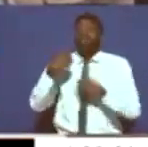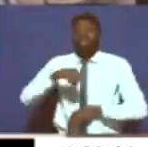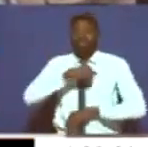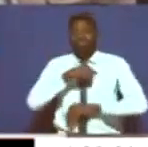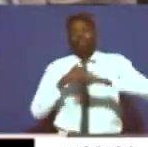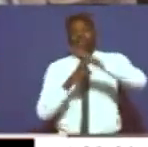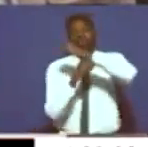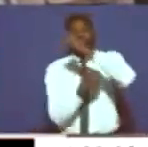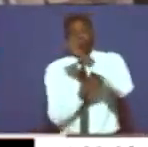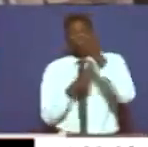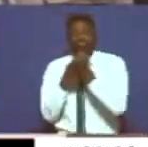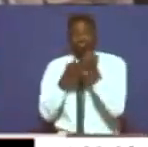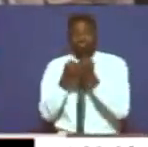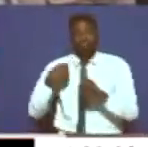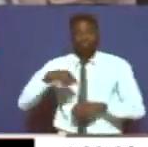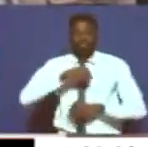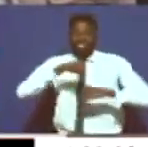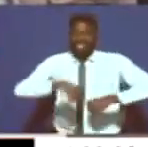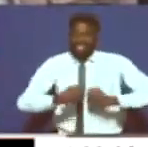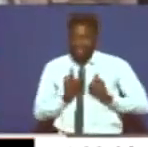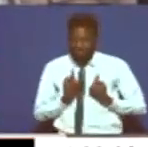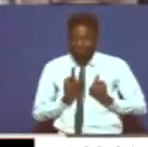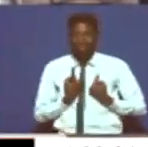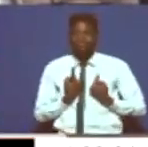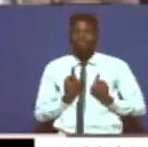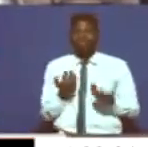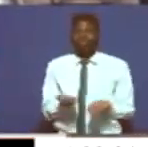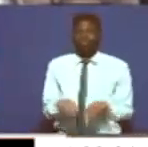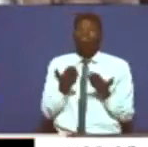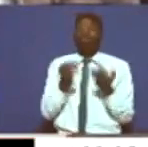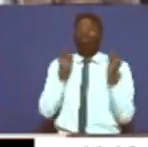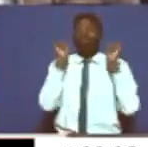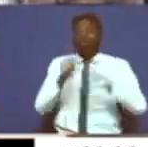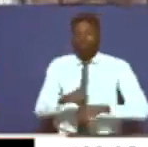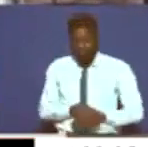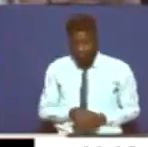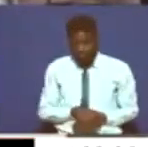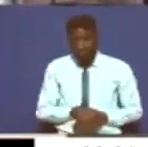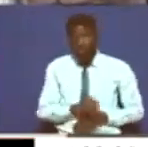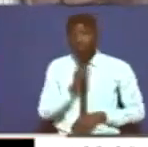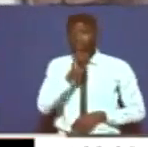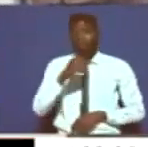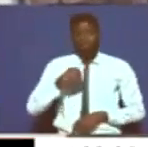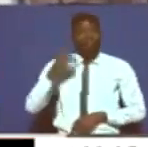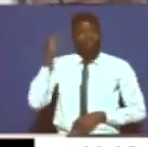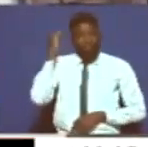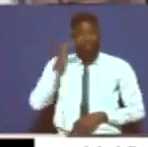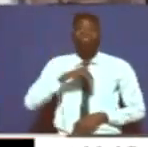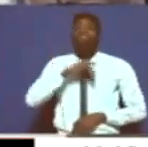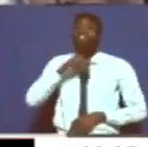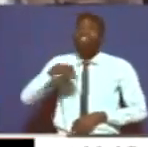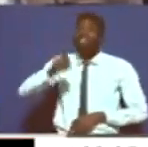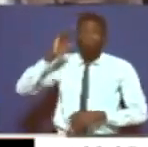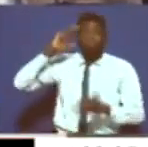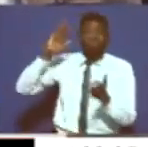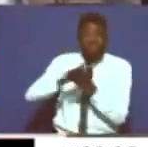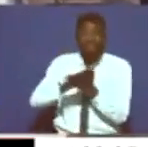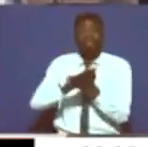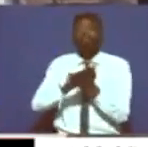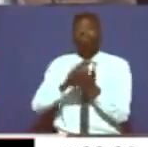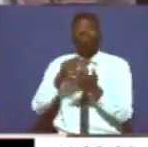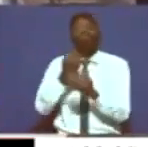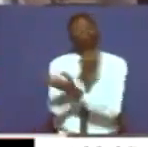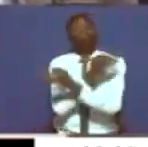to kujikimu, kujikuza sisi wenyewe. So I know that Baba does not believe in handouts, and I